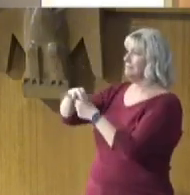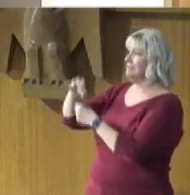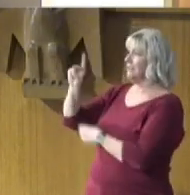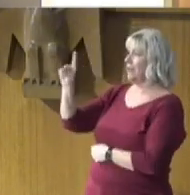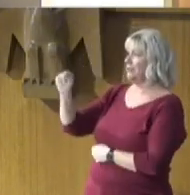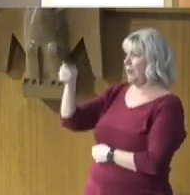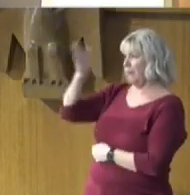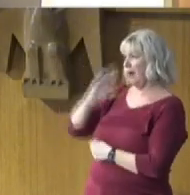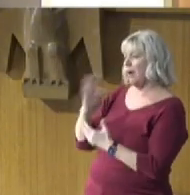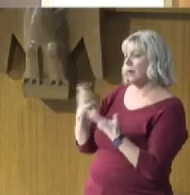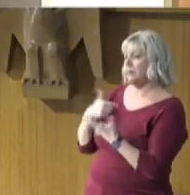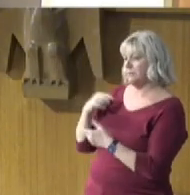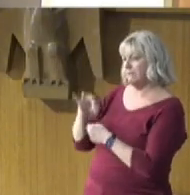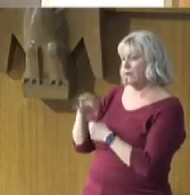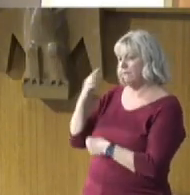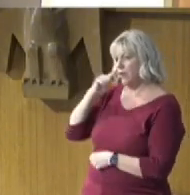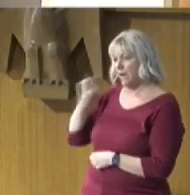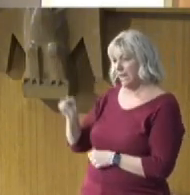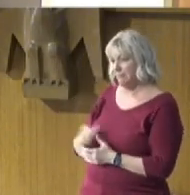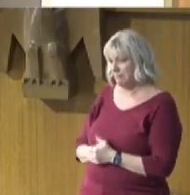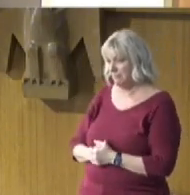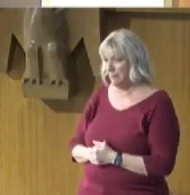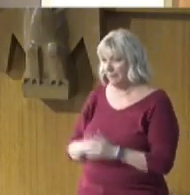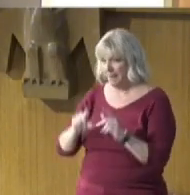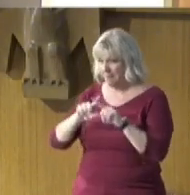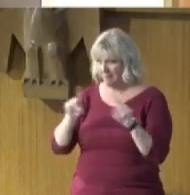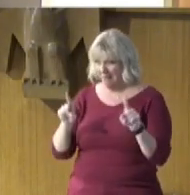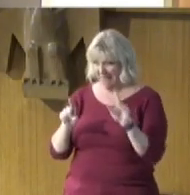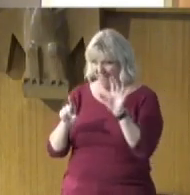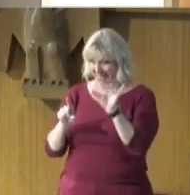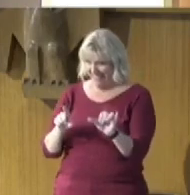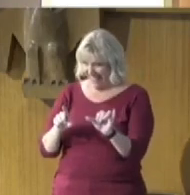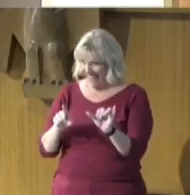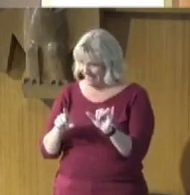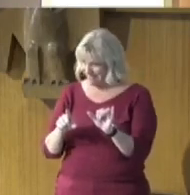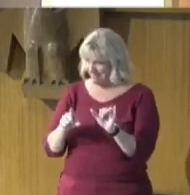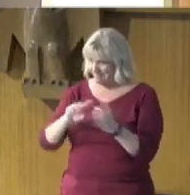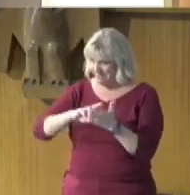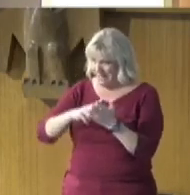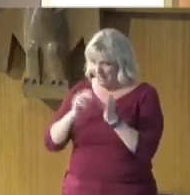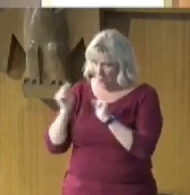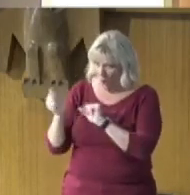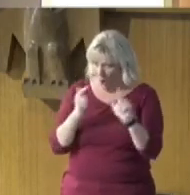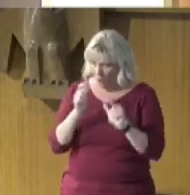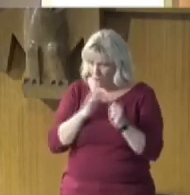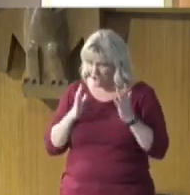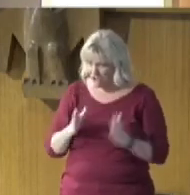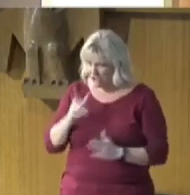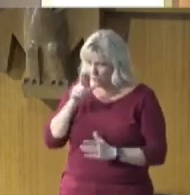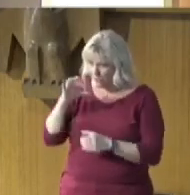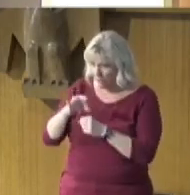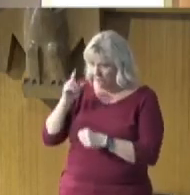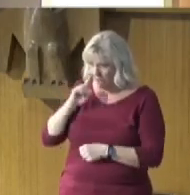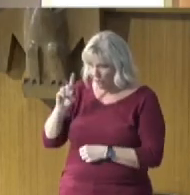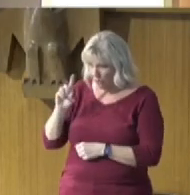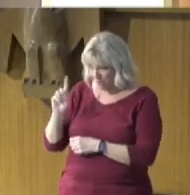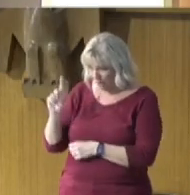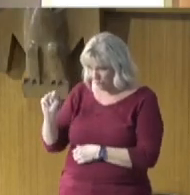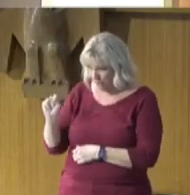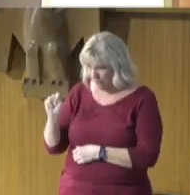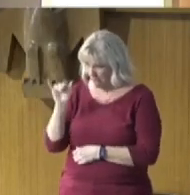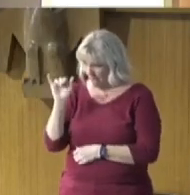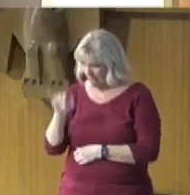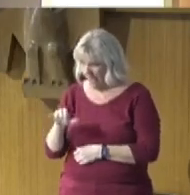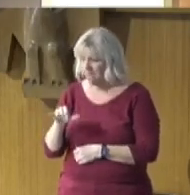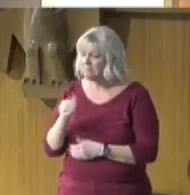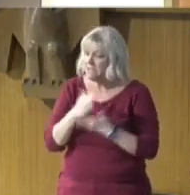to do. And while this does not reflect all of the Christians who vote for Trump, I can comfortably say it represents a sizable portion of the Christians